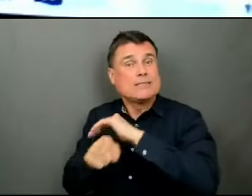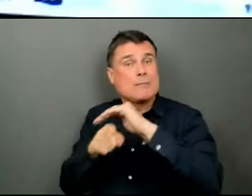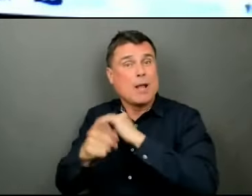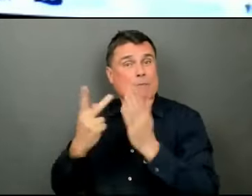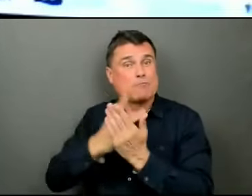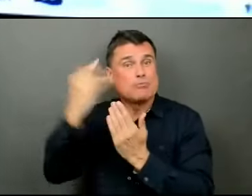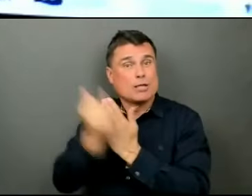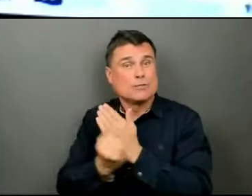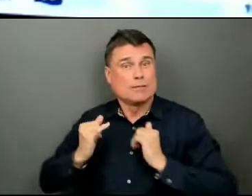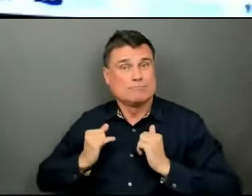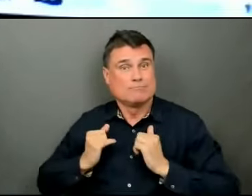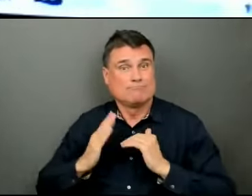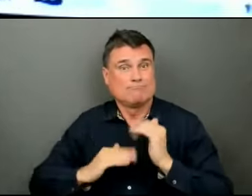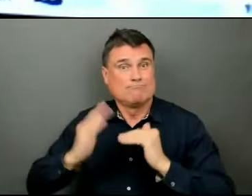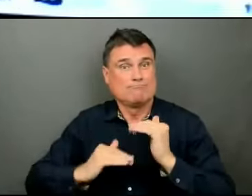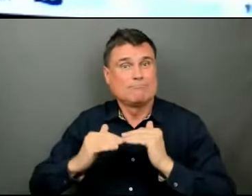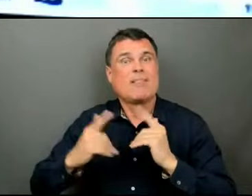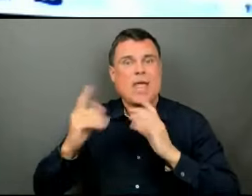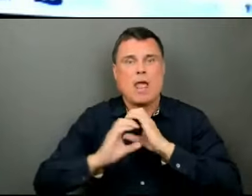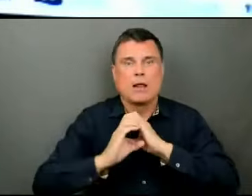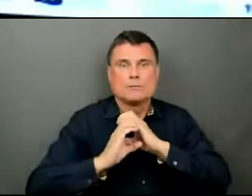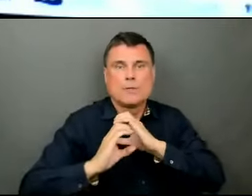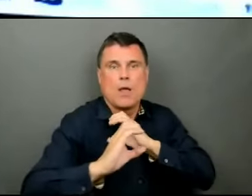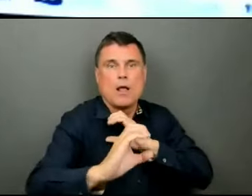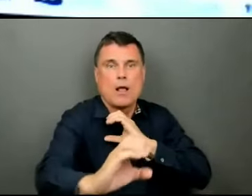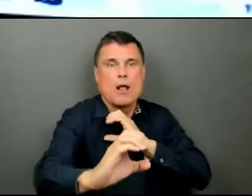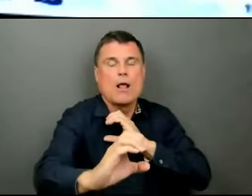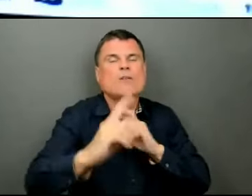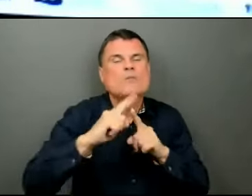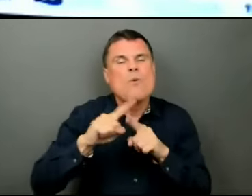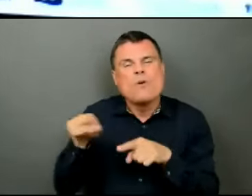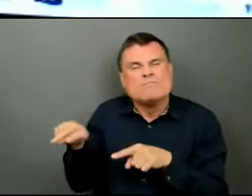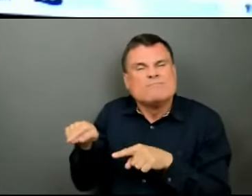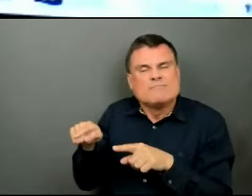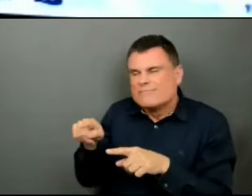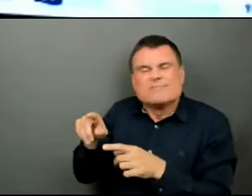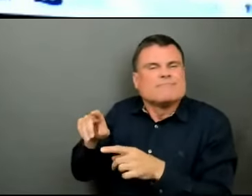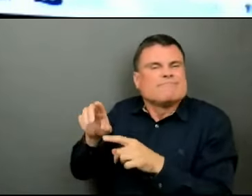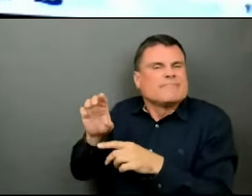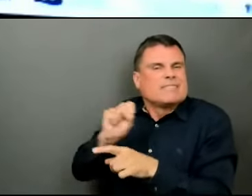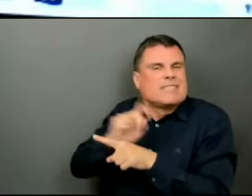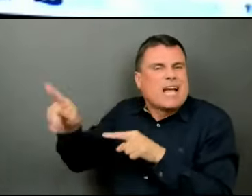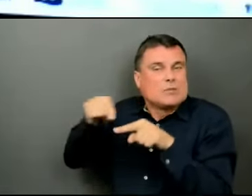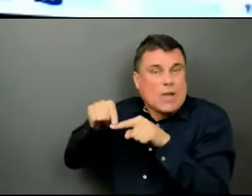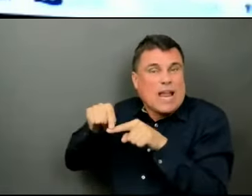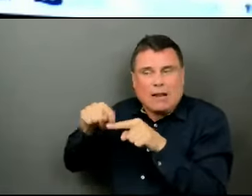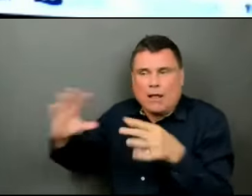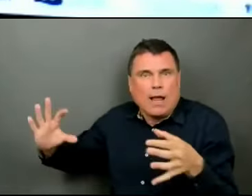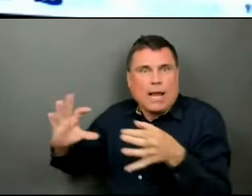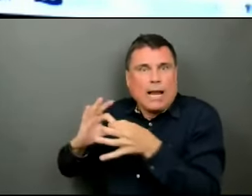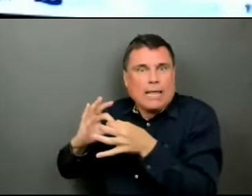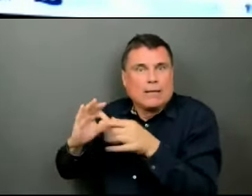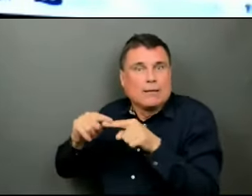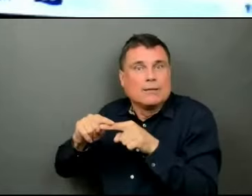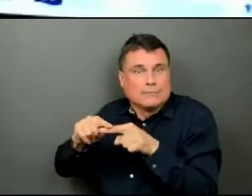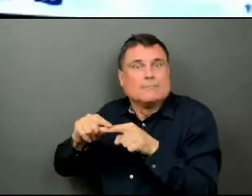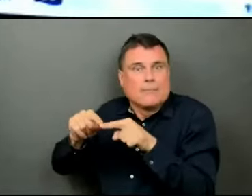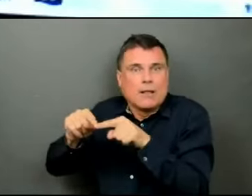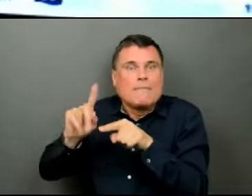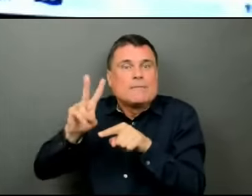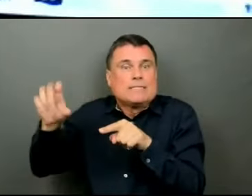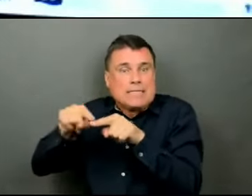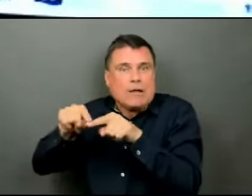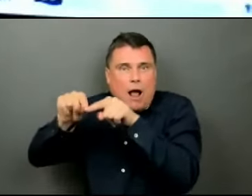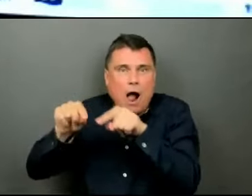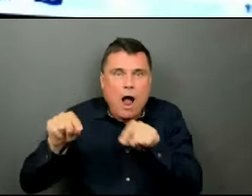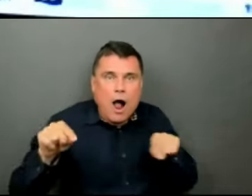the Millennium Line. In 2018, Prime Minister Trudeau announced federal funding for the extension of the Millennium Line. A lot